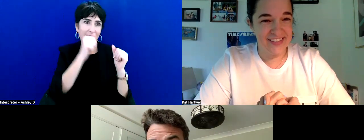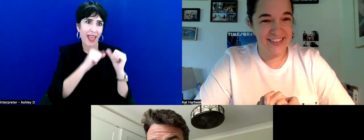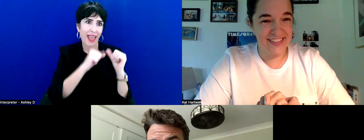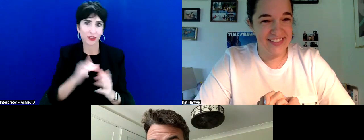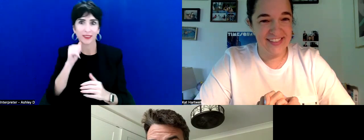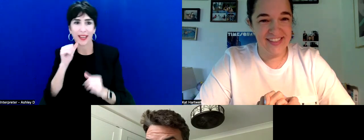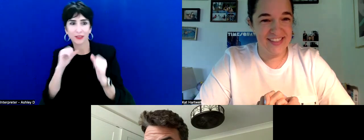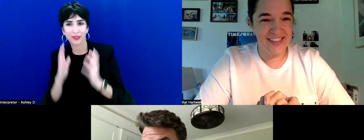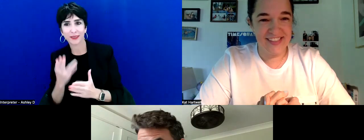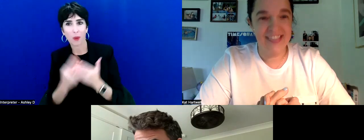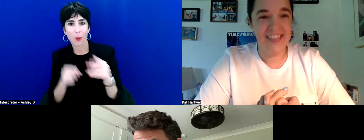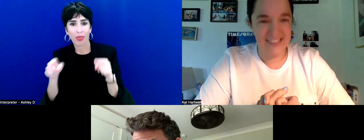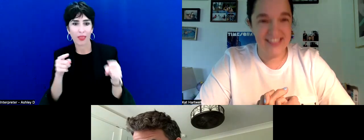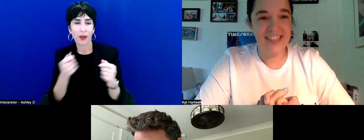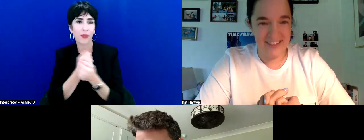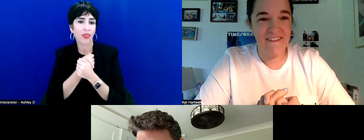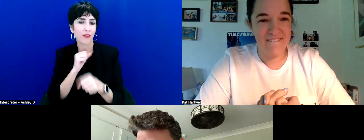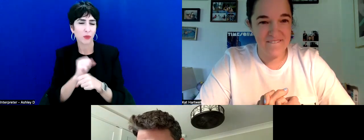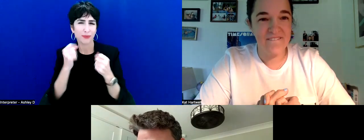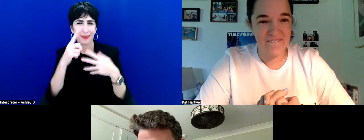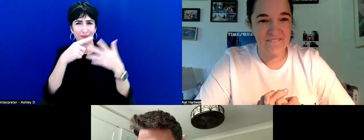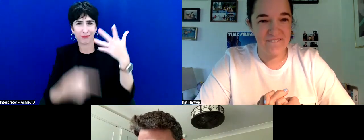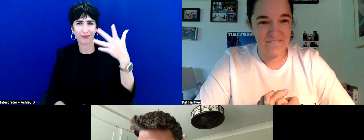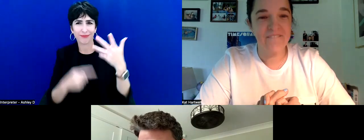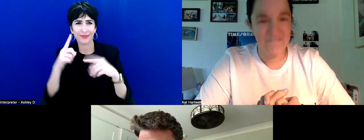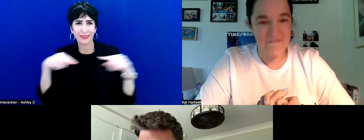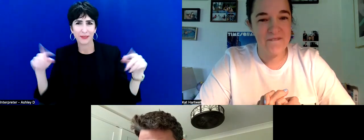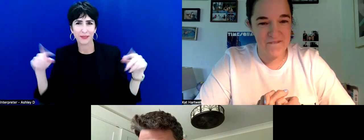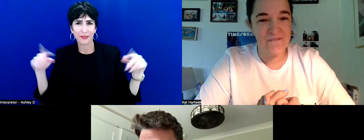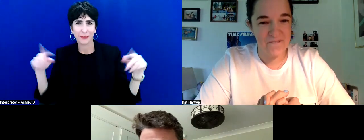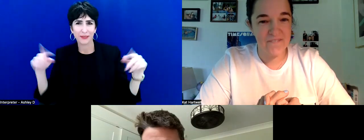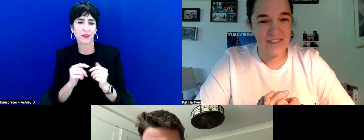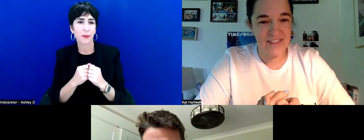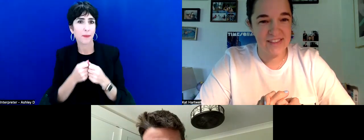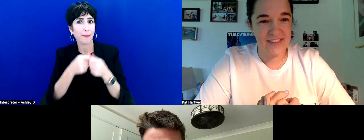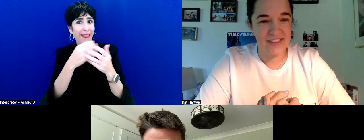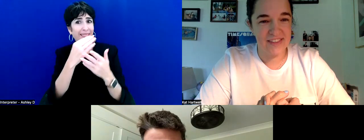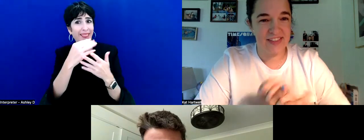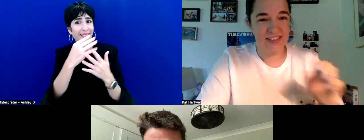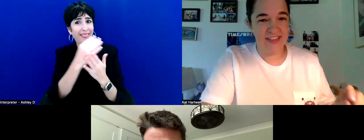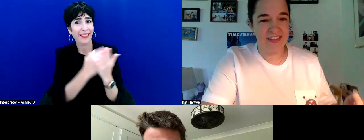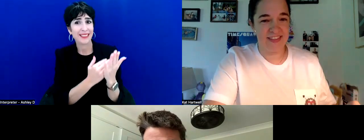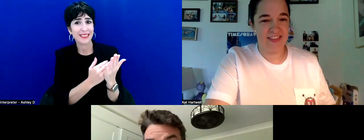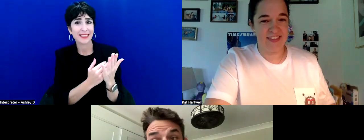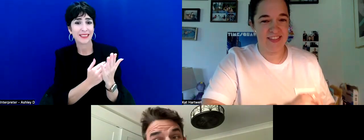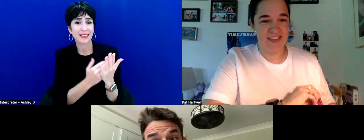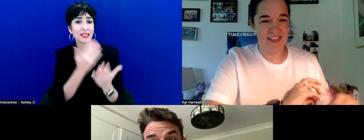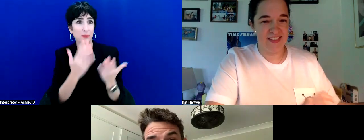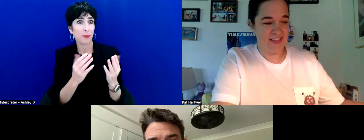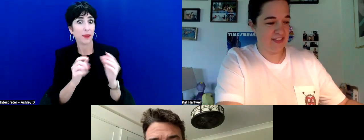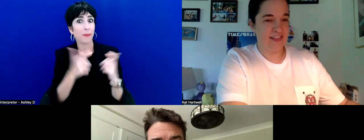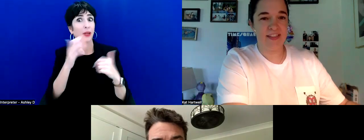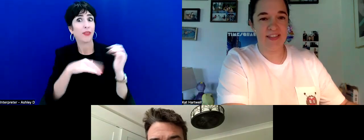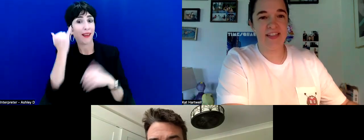that I mean, I'd love to work with so many different people. The list probably is a lot bigger than